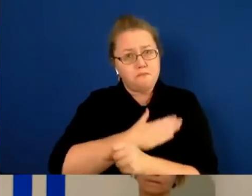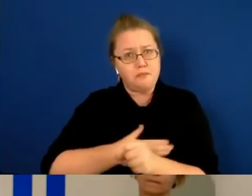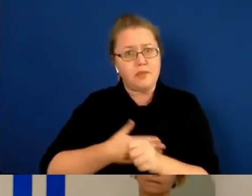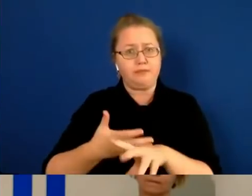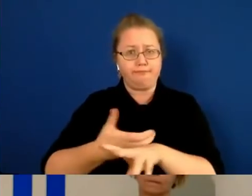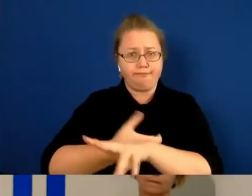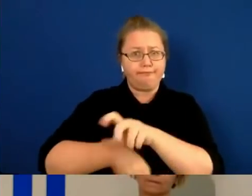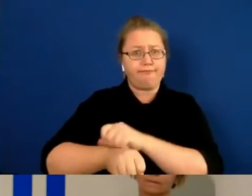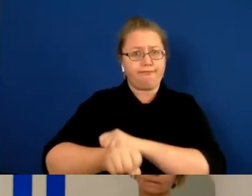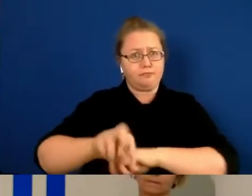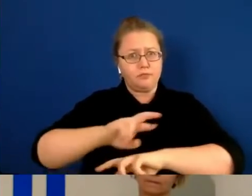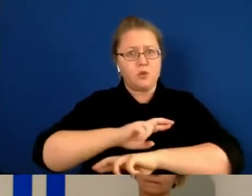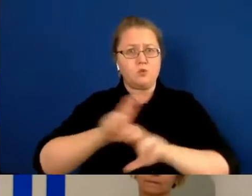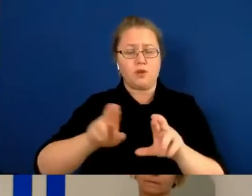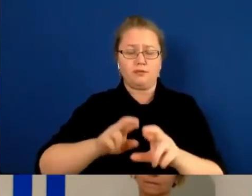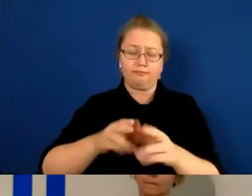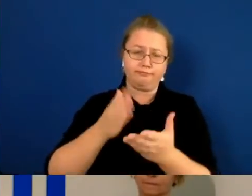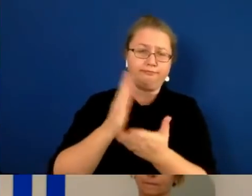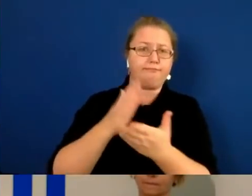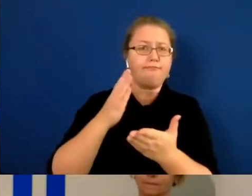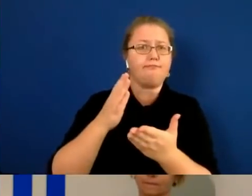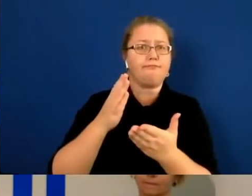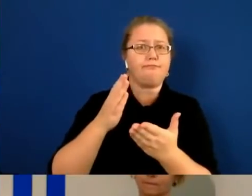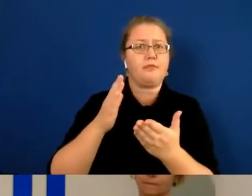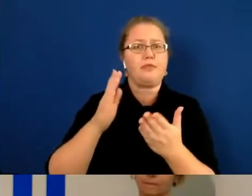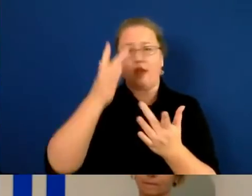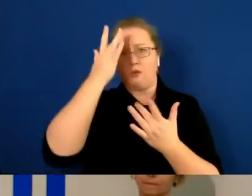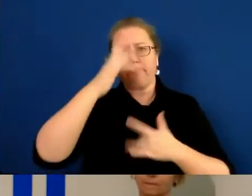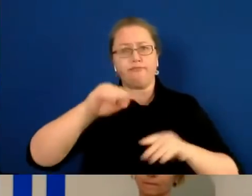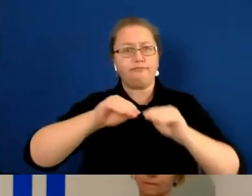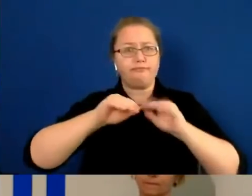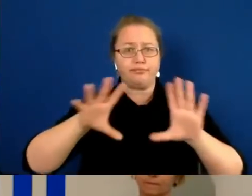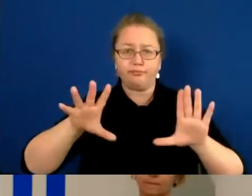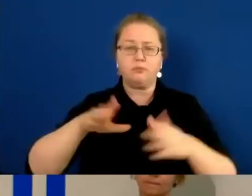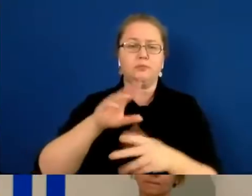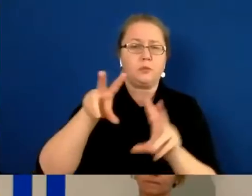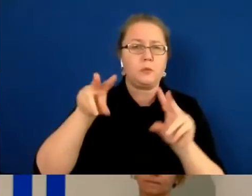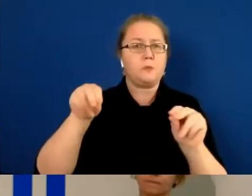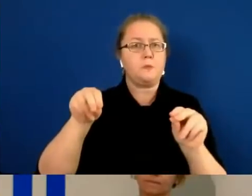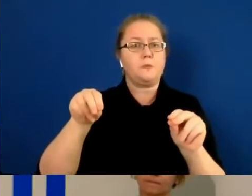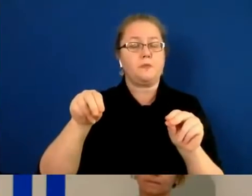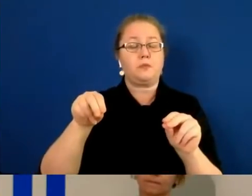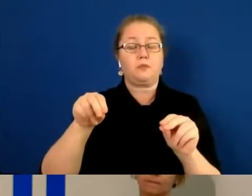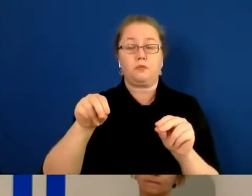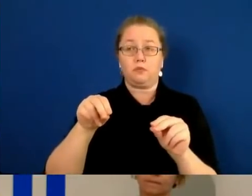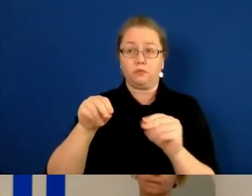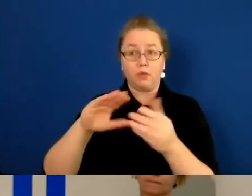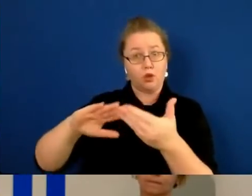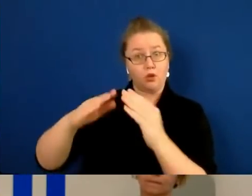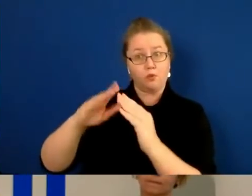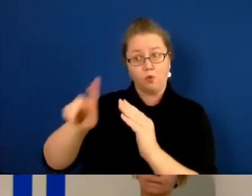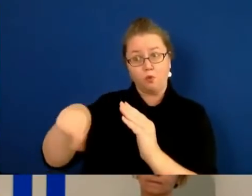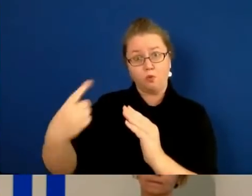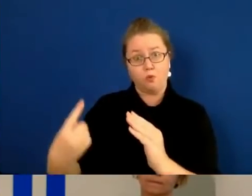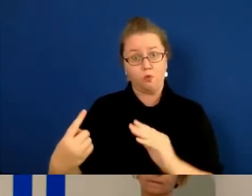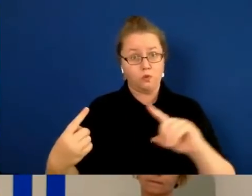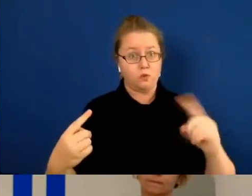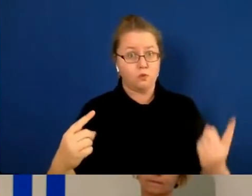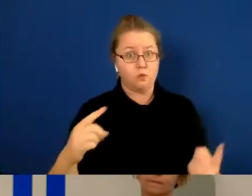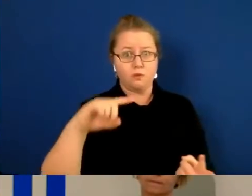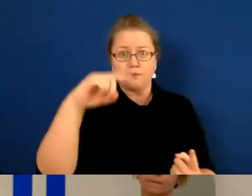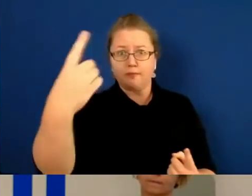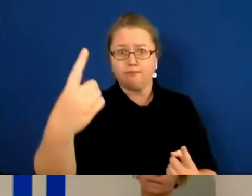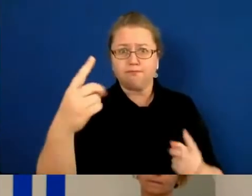should be prepared for that as we fight COVID-19 and continue to rebuild our province, our community, and all that holds us together. And